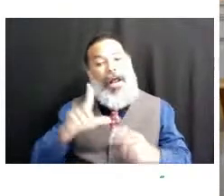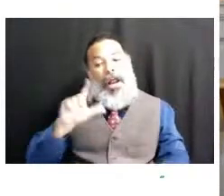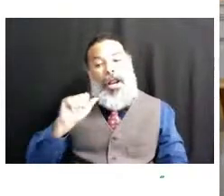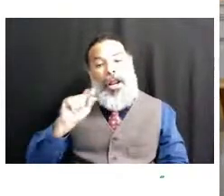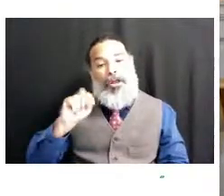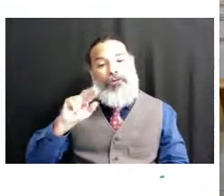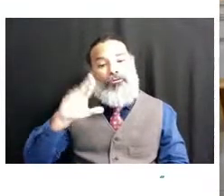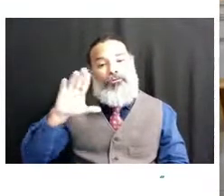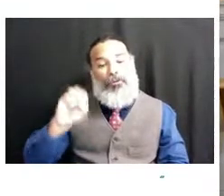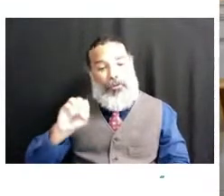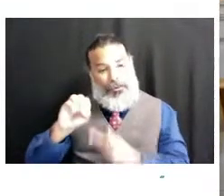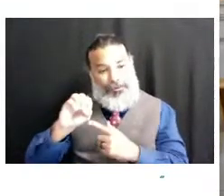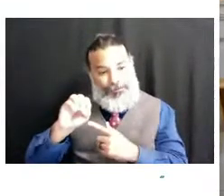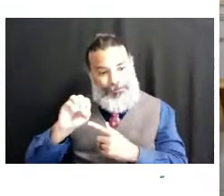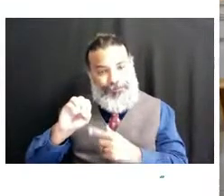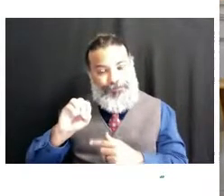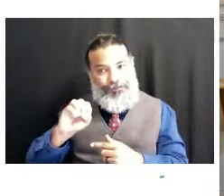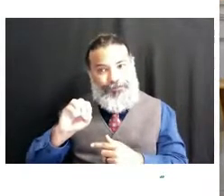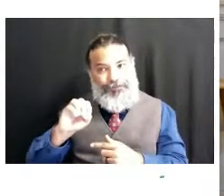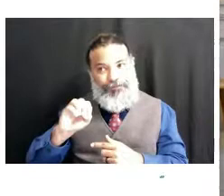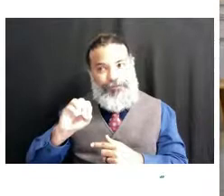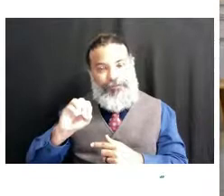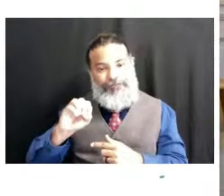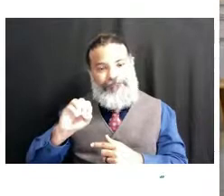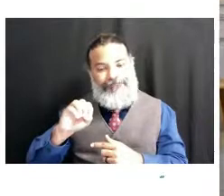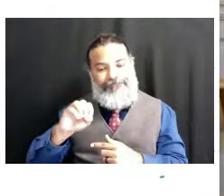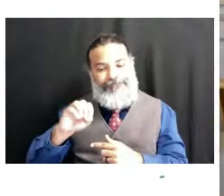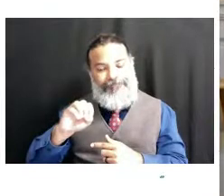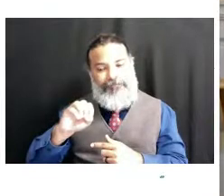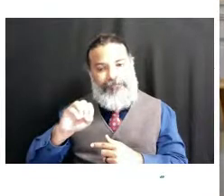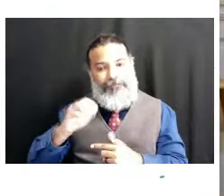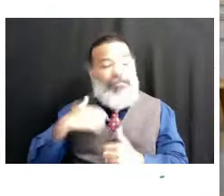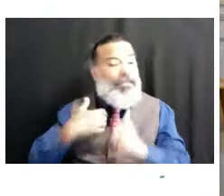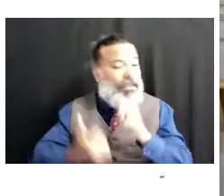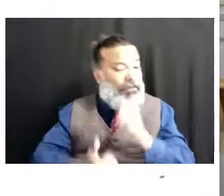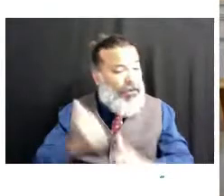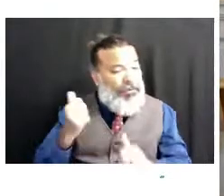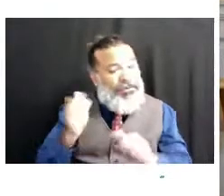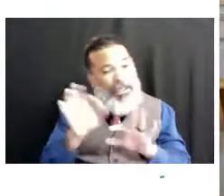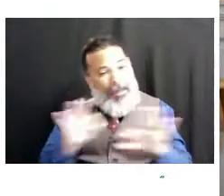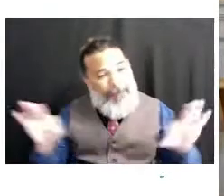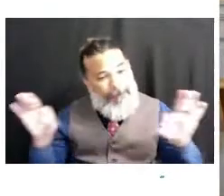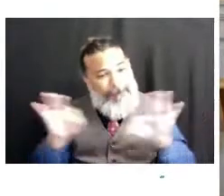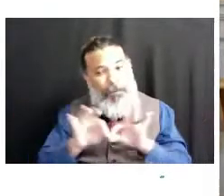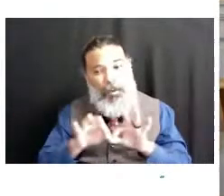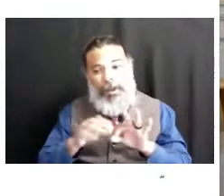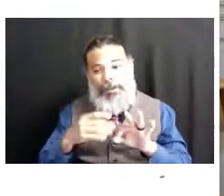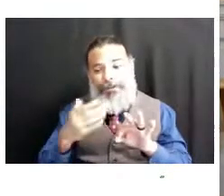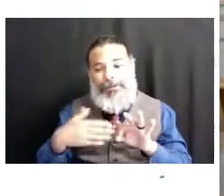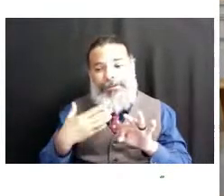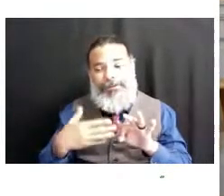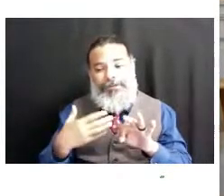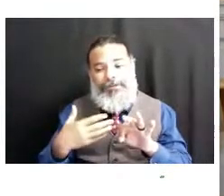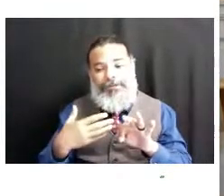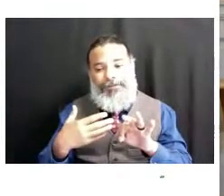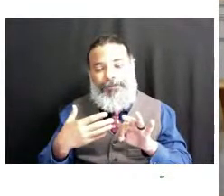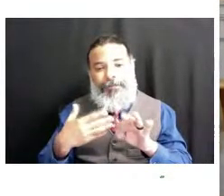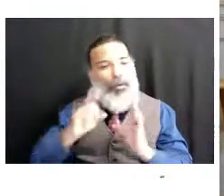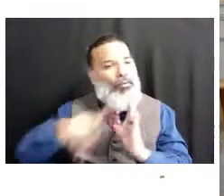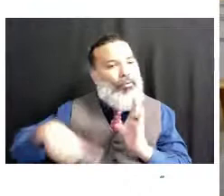Latrobe had the most, I think, important hand in keeping